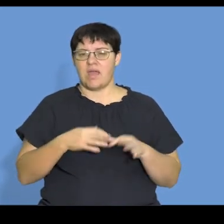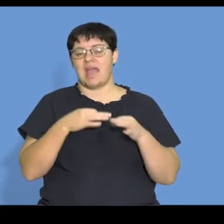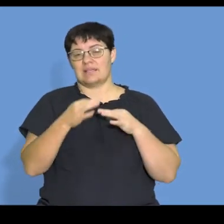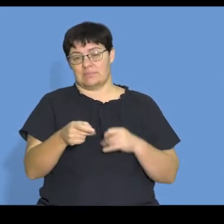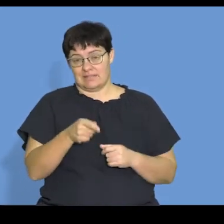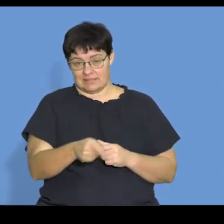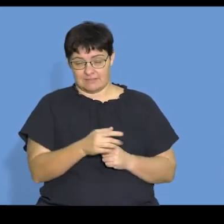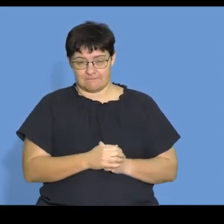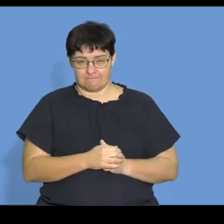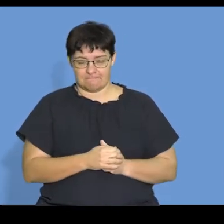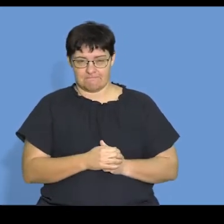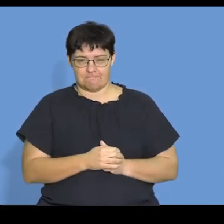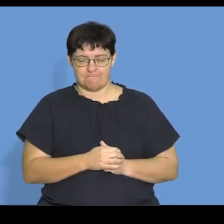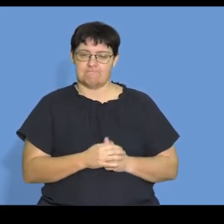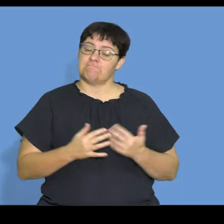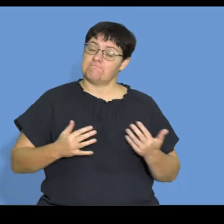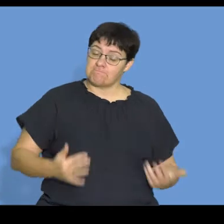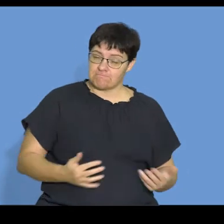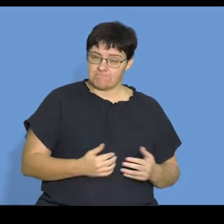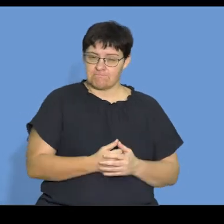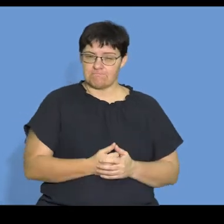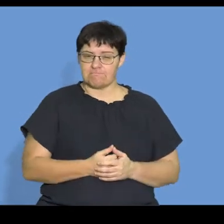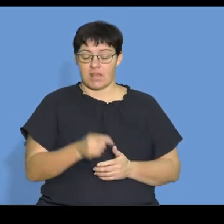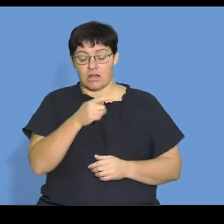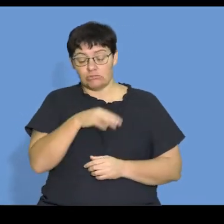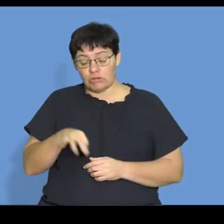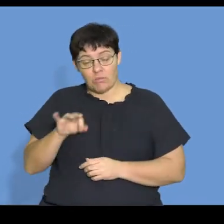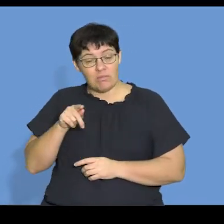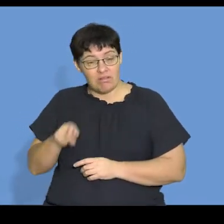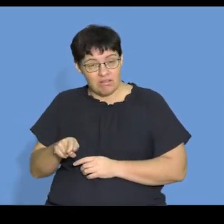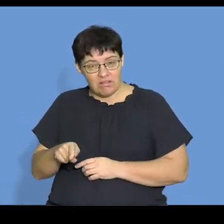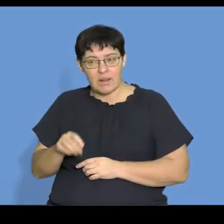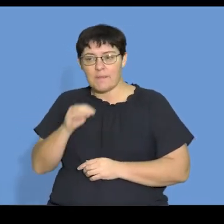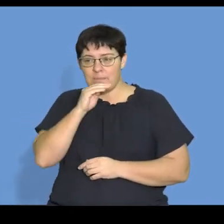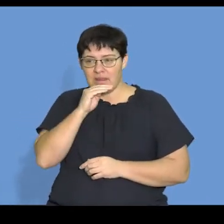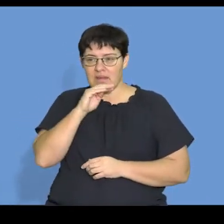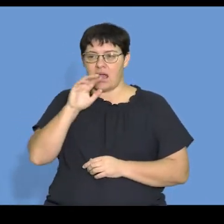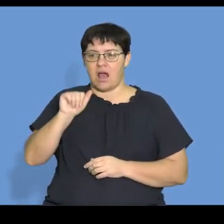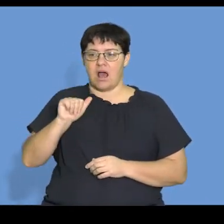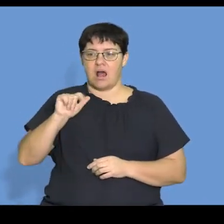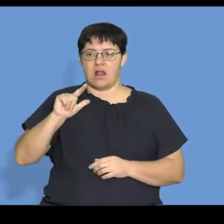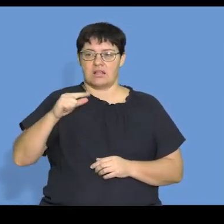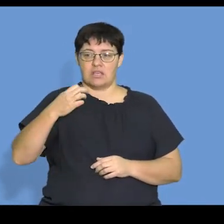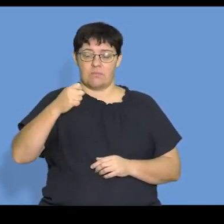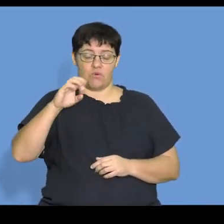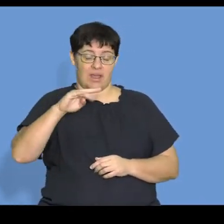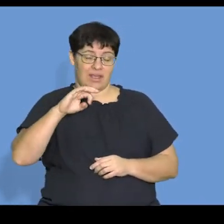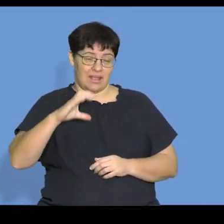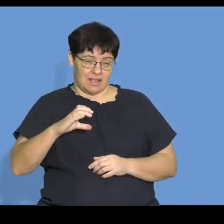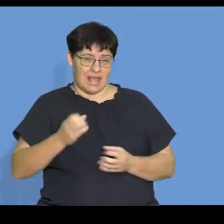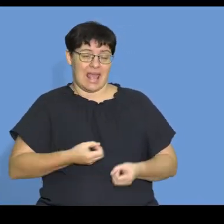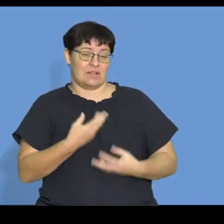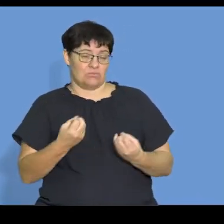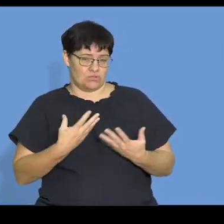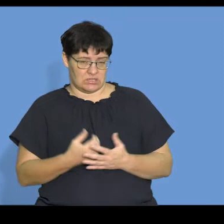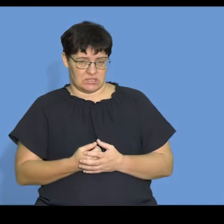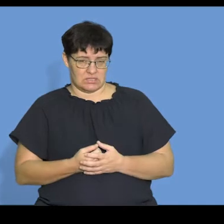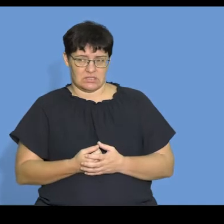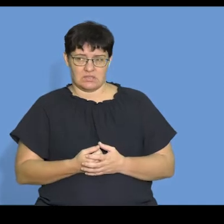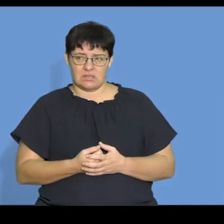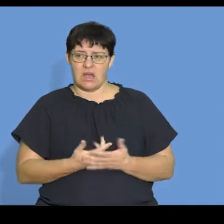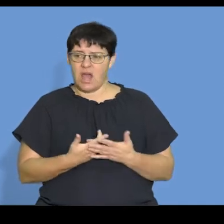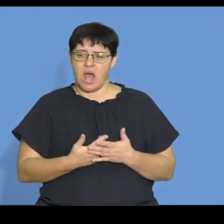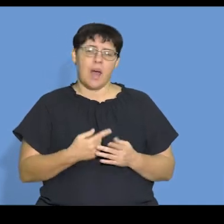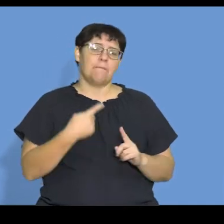that. So a trinomial will be an algebraic expression. It doesn't matter what the signs are